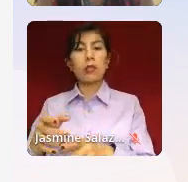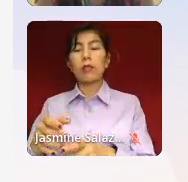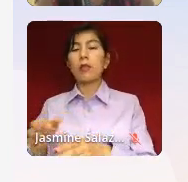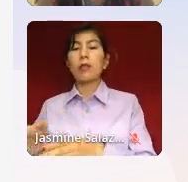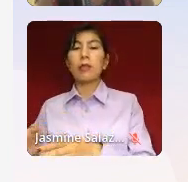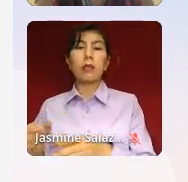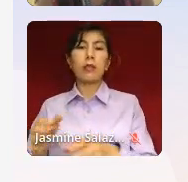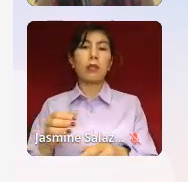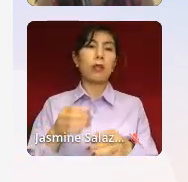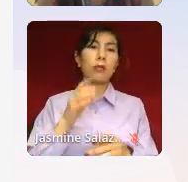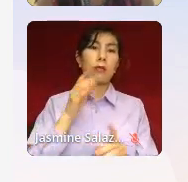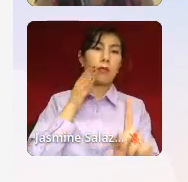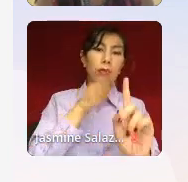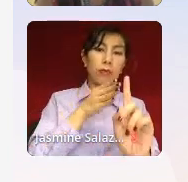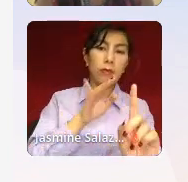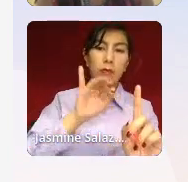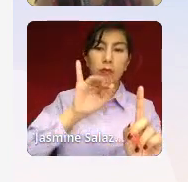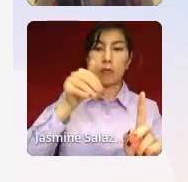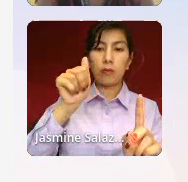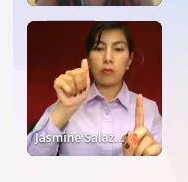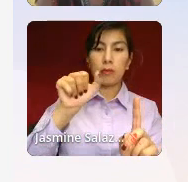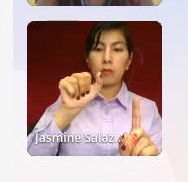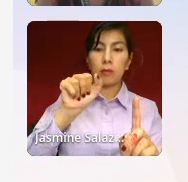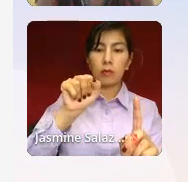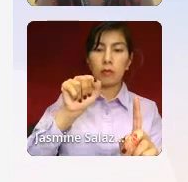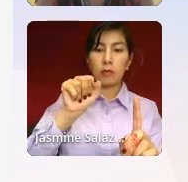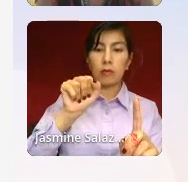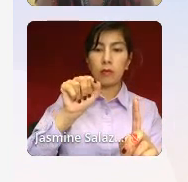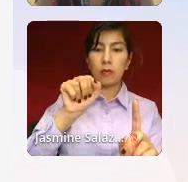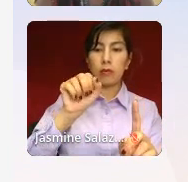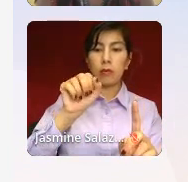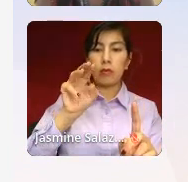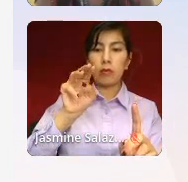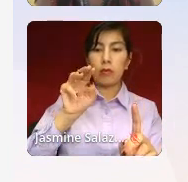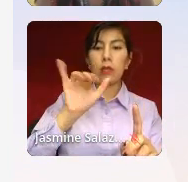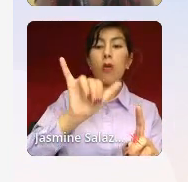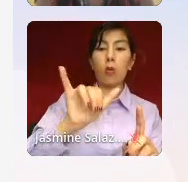colleagues Yasmina, and her name is spelled on the screen,